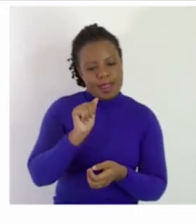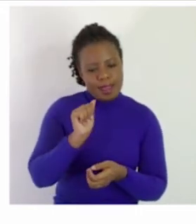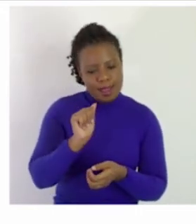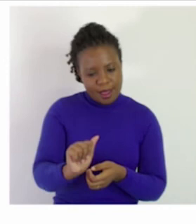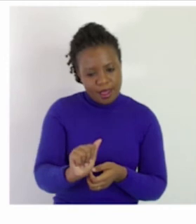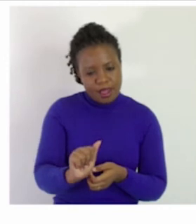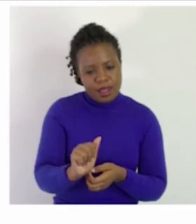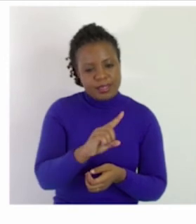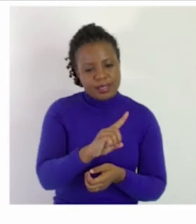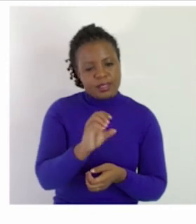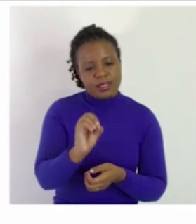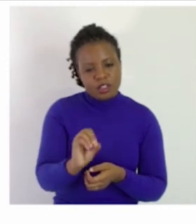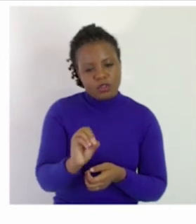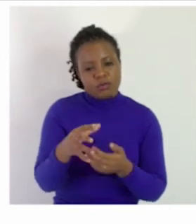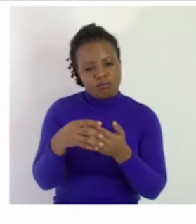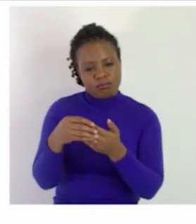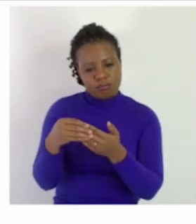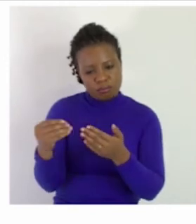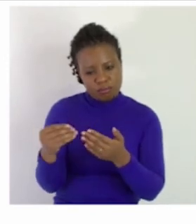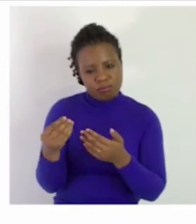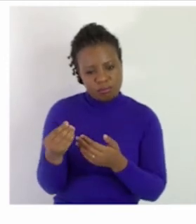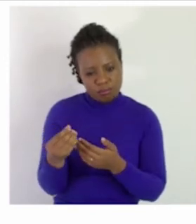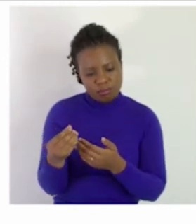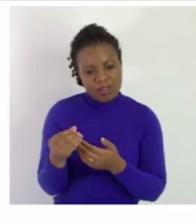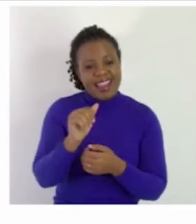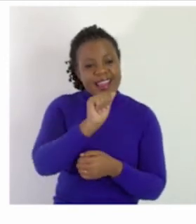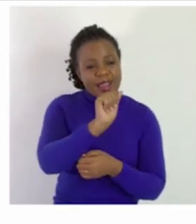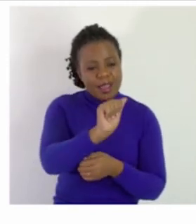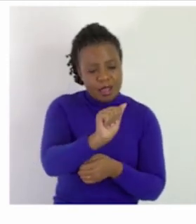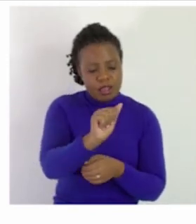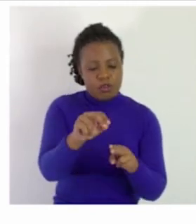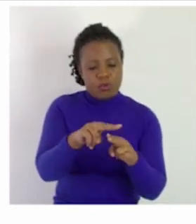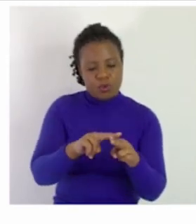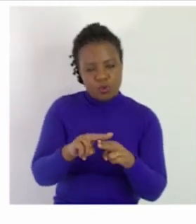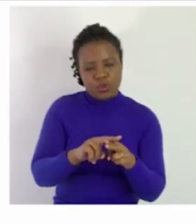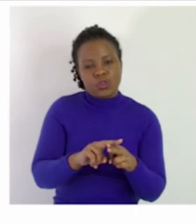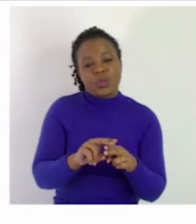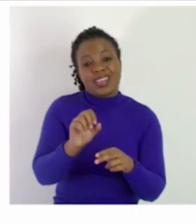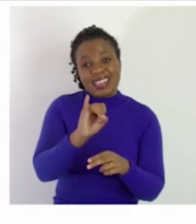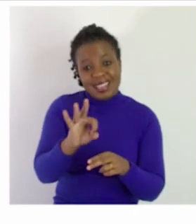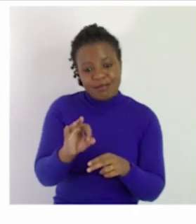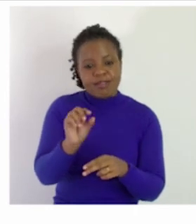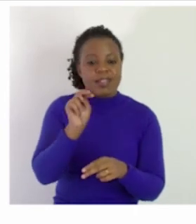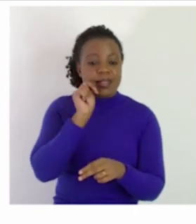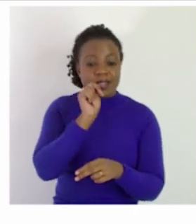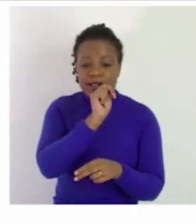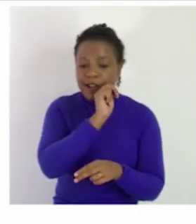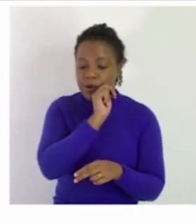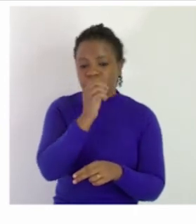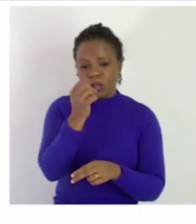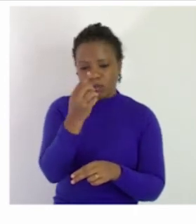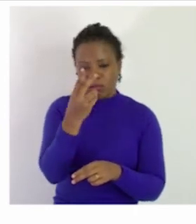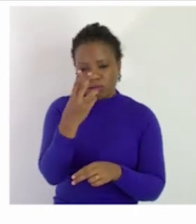a $10 note, we are using it on countable nouns.